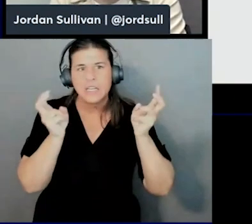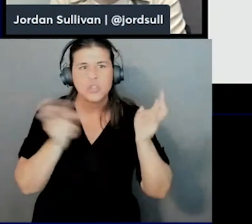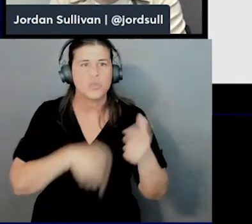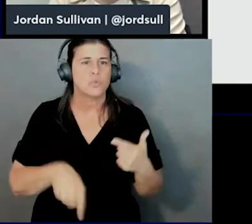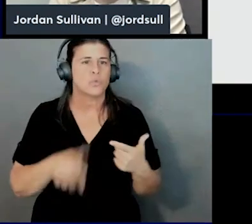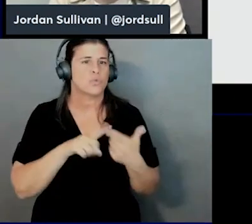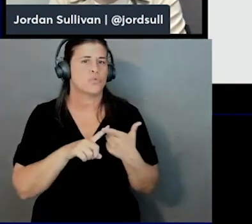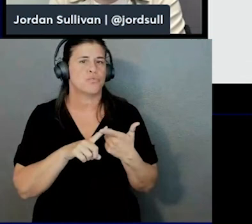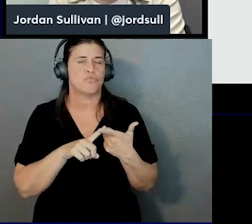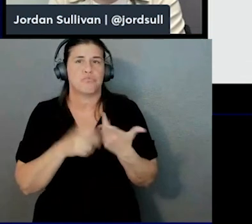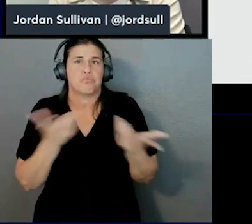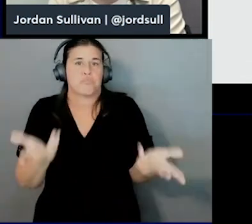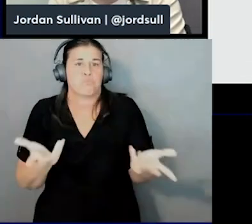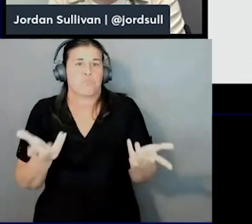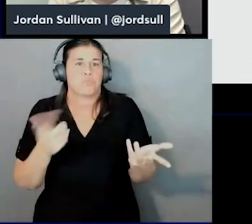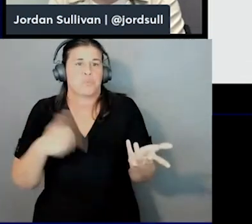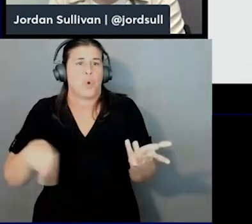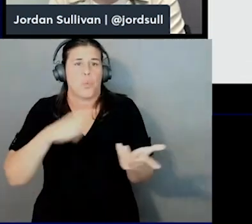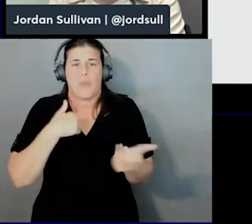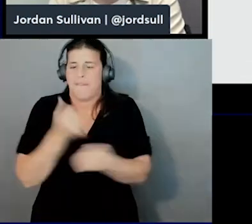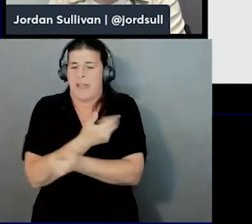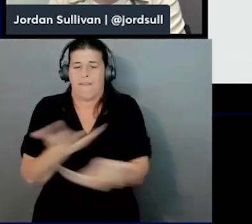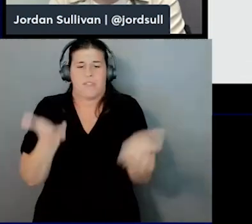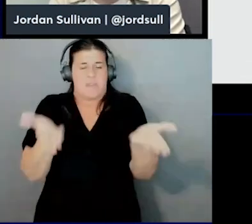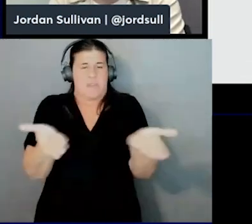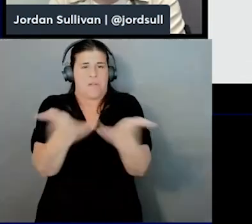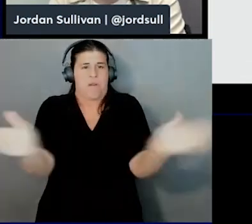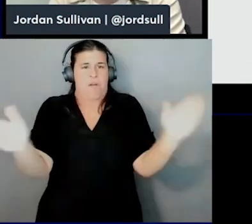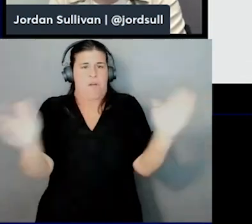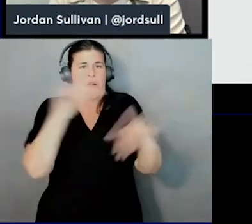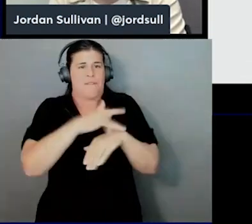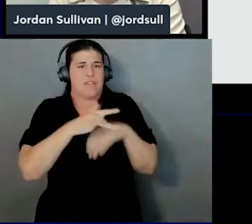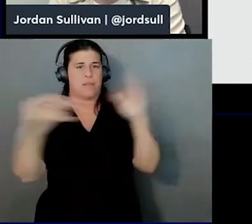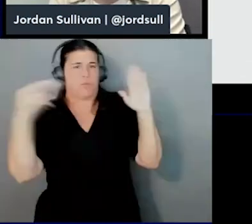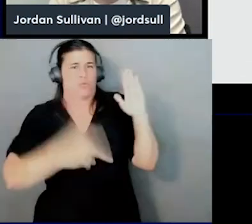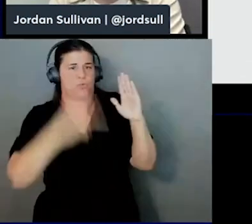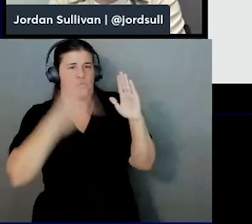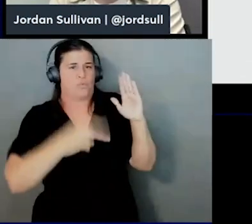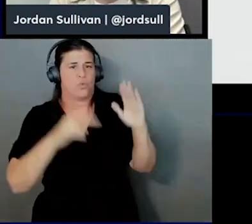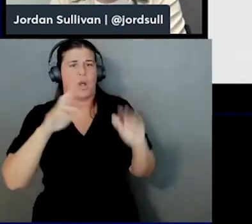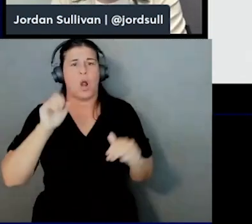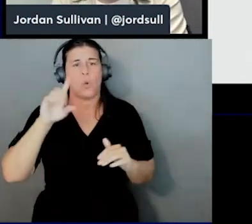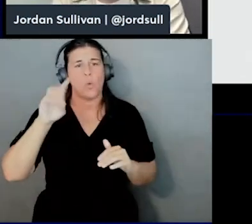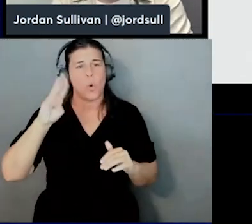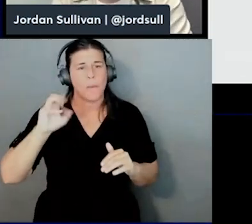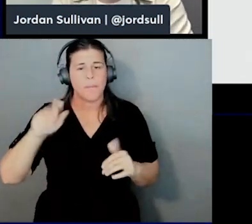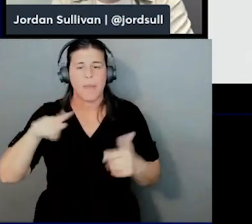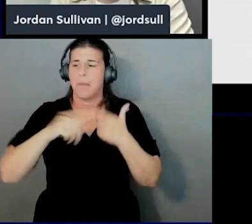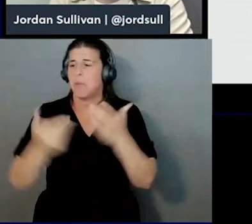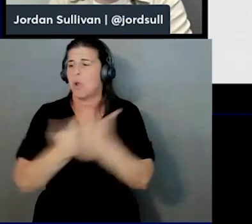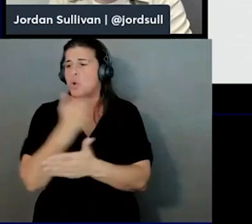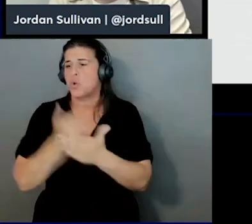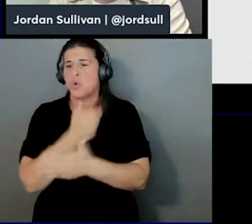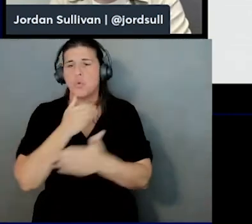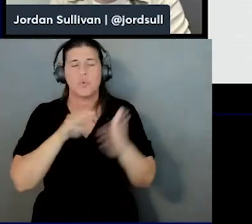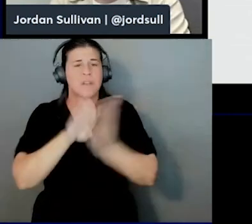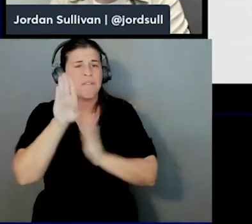So we have everything open. So our roadmap, you can check our roadmap and new development in the issues.